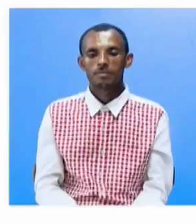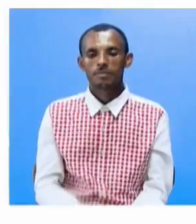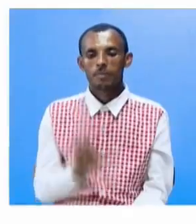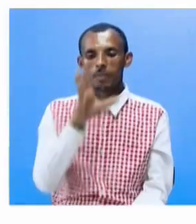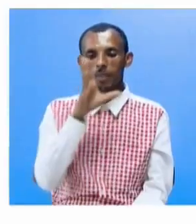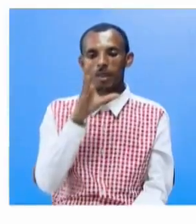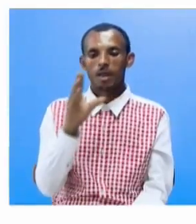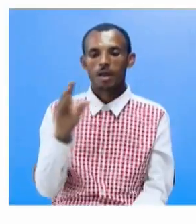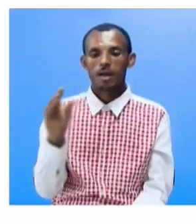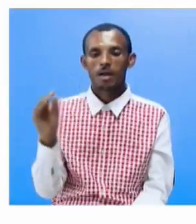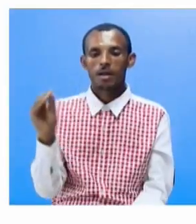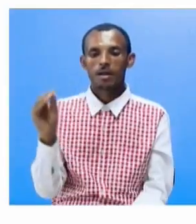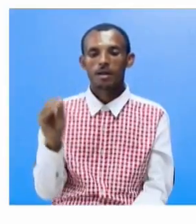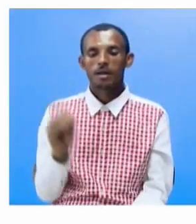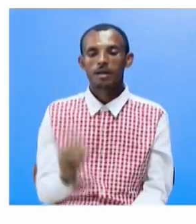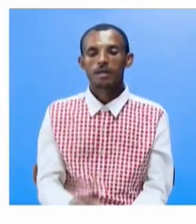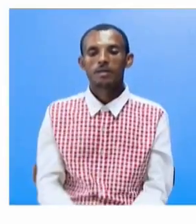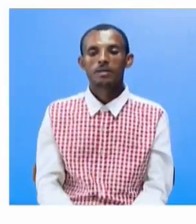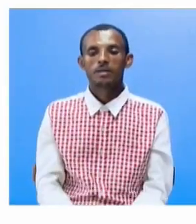and